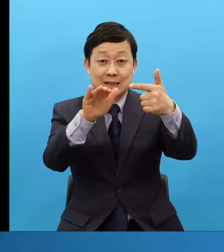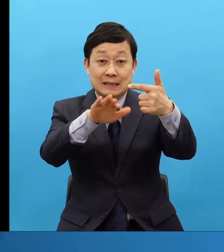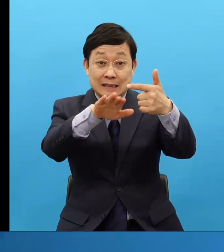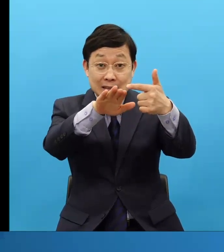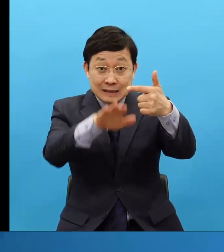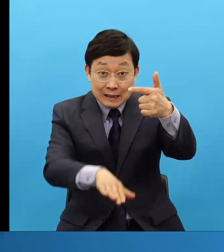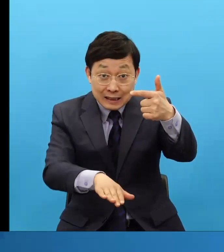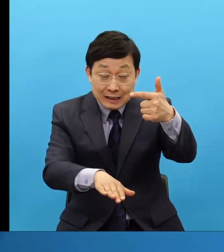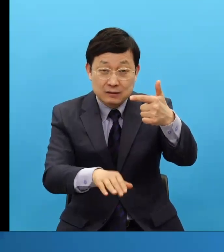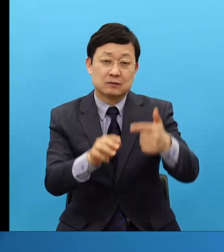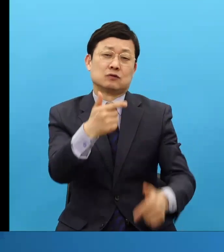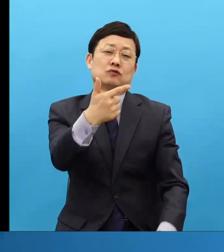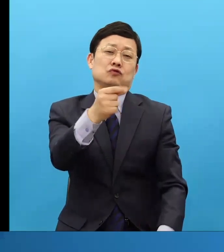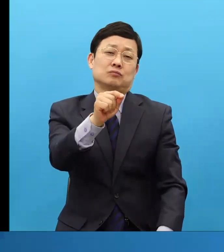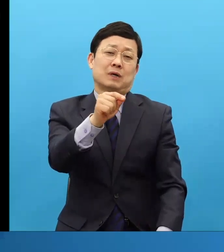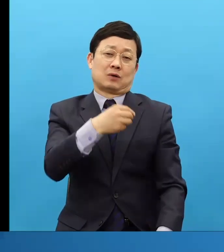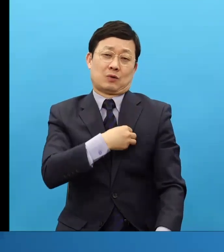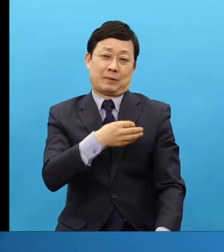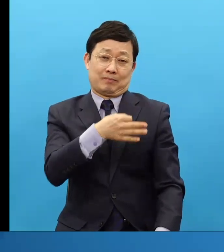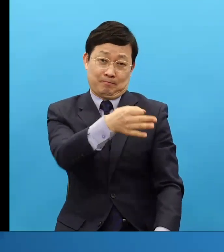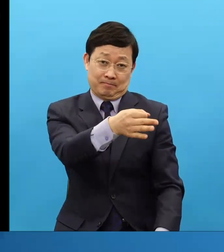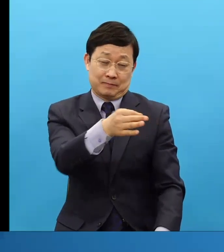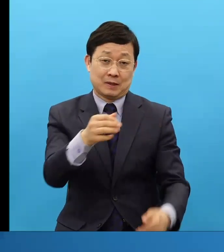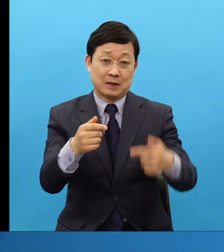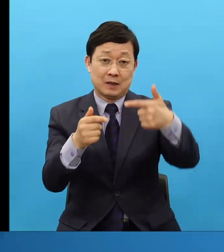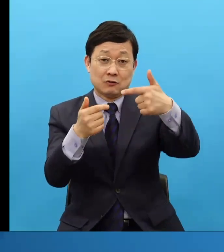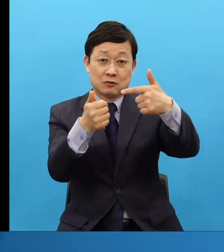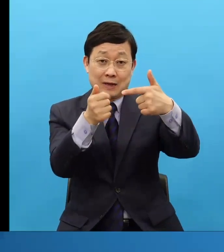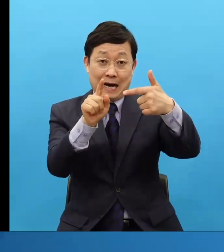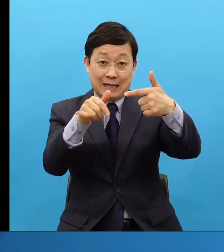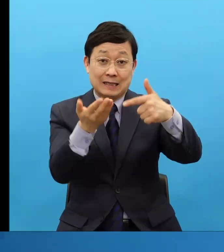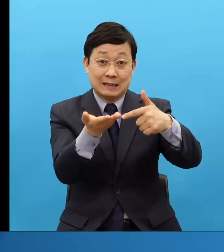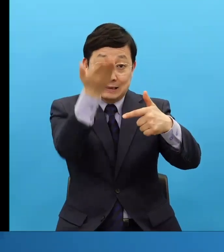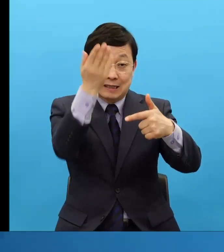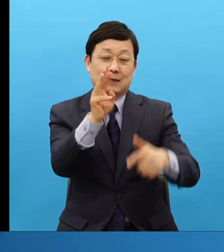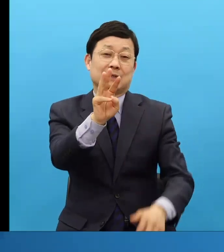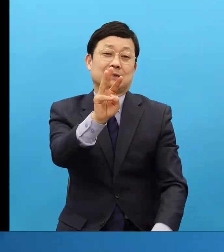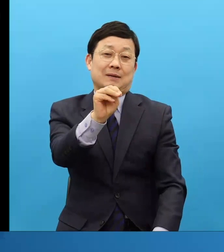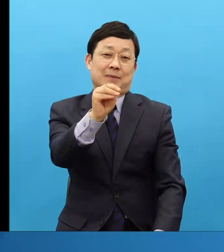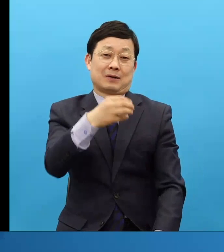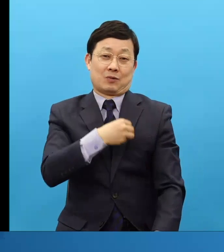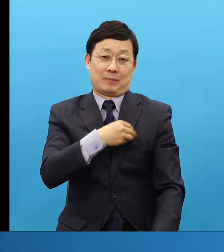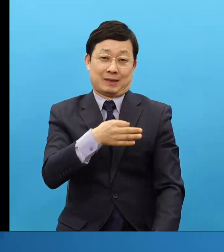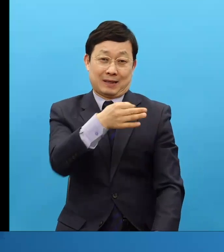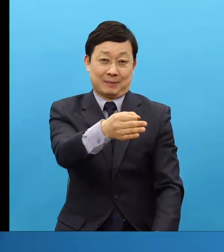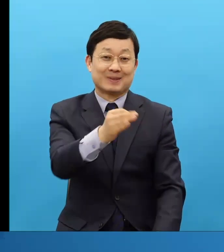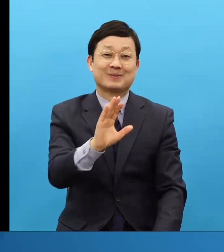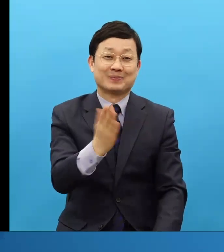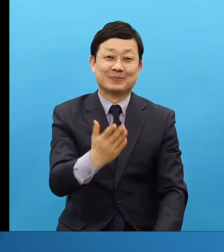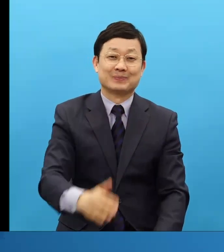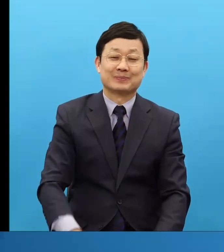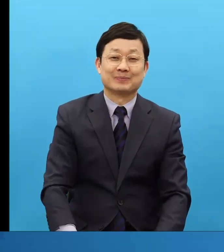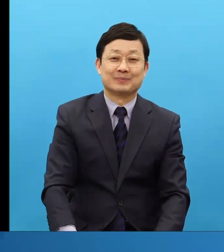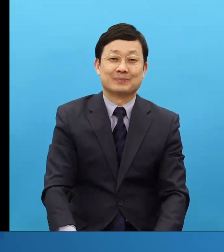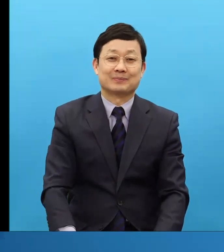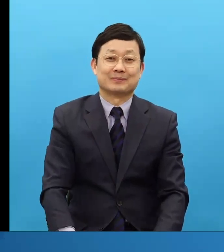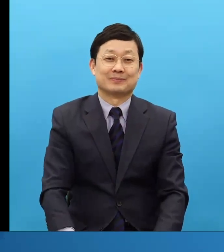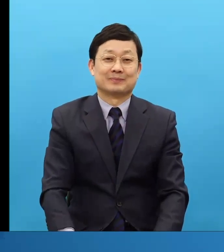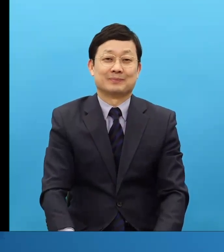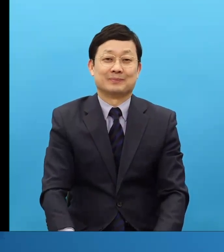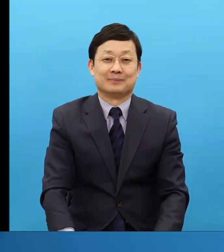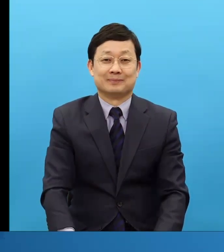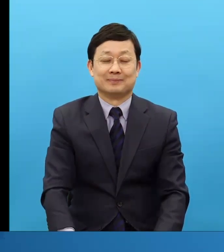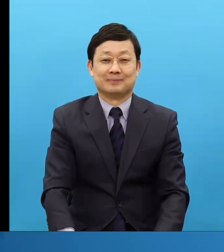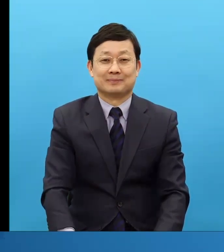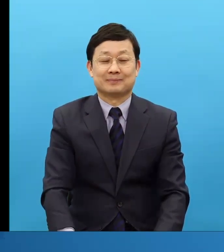The registration fee is 60,000 Korean won for students who have enrolled in 6 semesters or less, and 30,000 Korean won for those who have enrolled